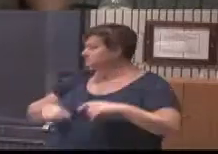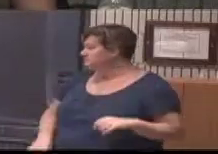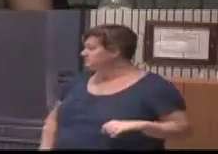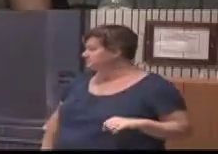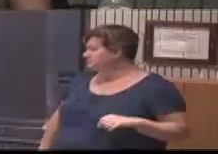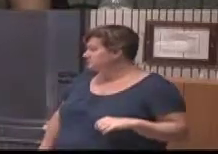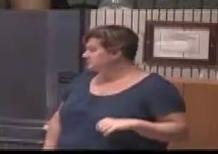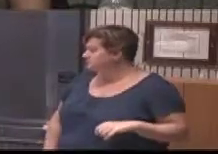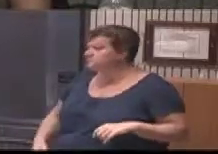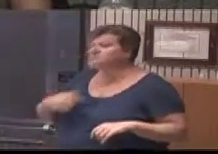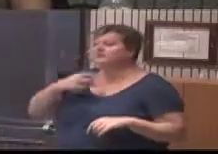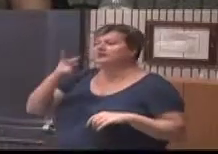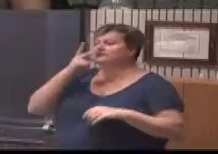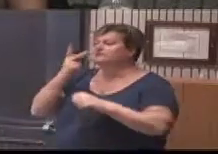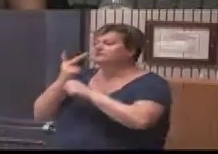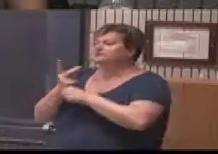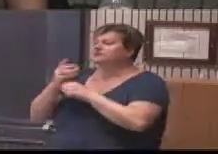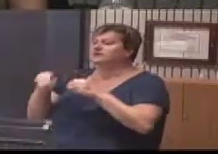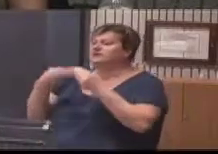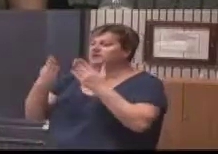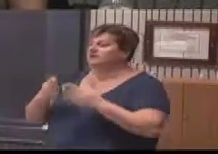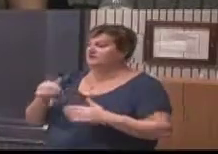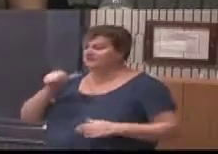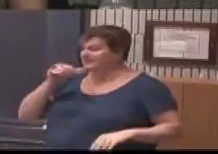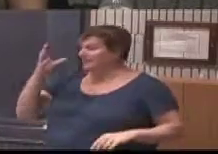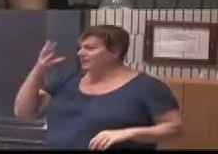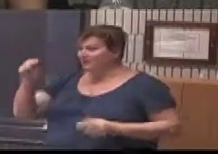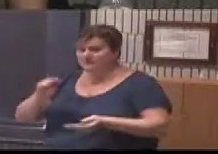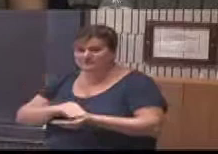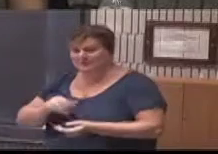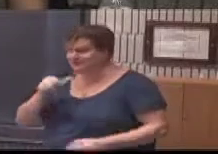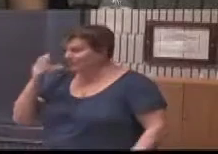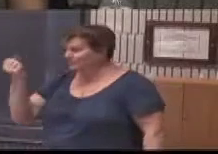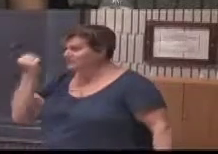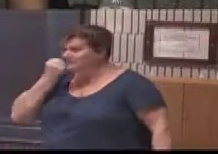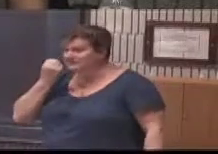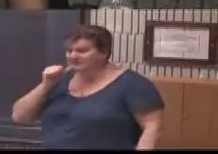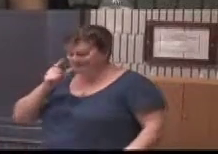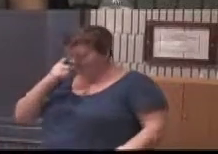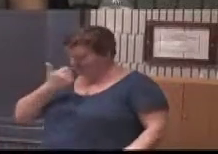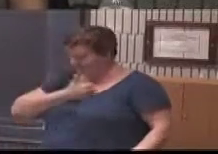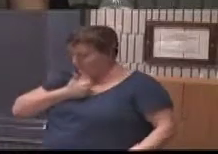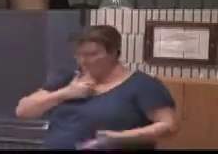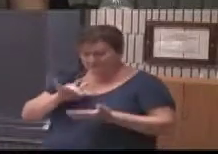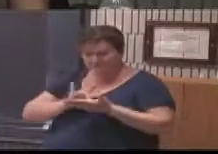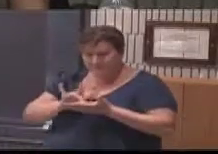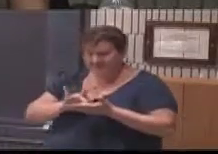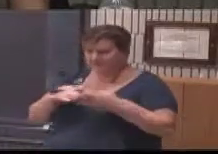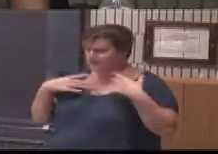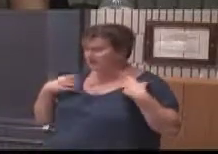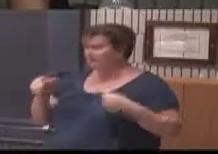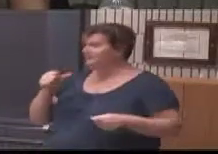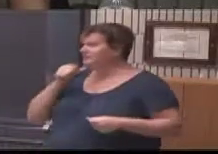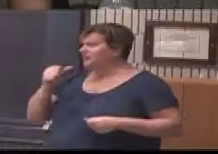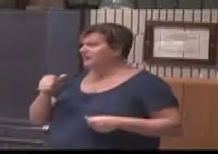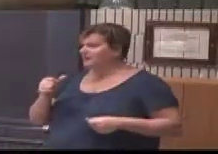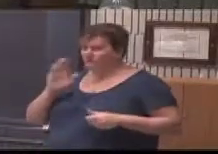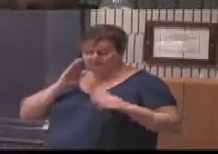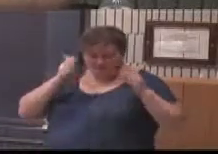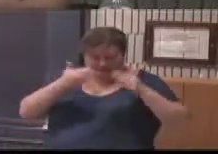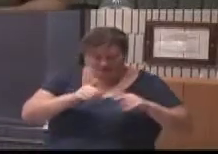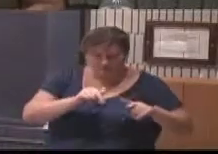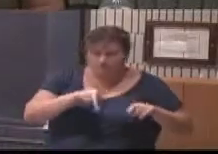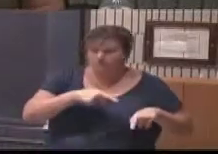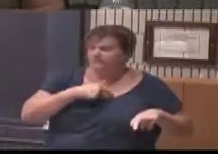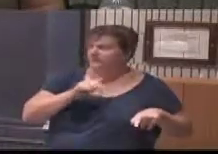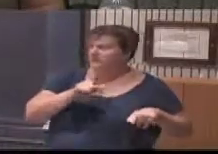concern a lot of times is I see that caregivers, they're not going to the dentist, they're not going to the doctor, they're not getting their own prescriptions filled because they feel that around